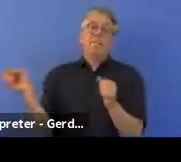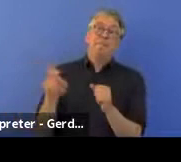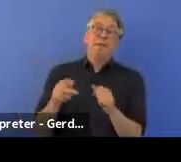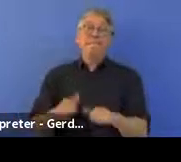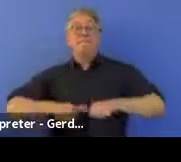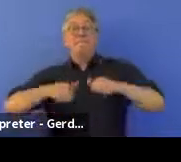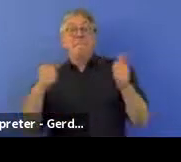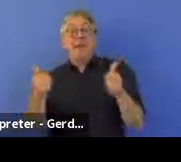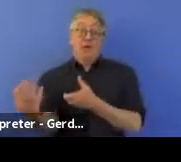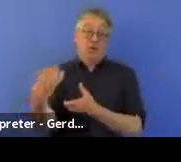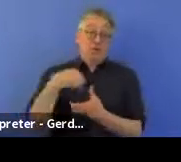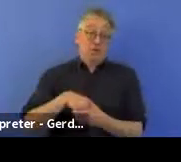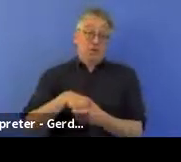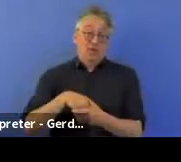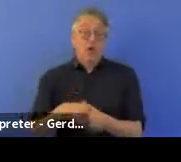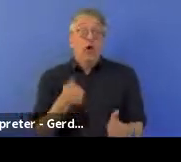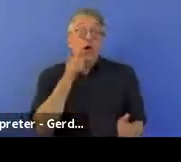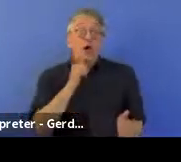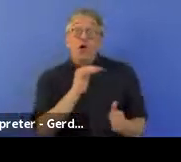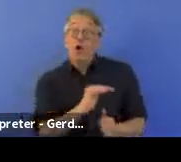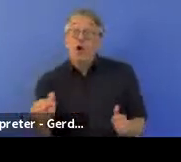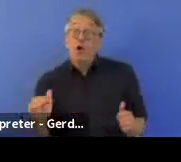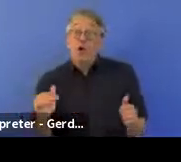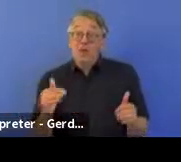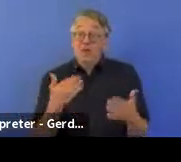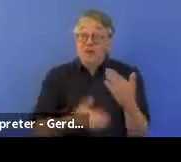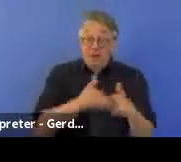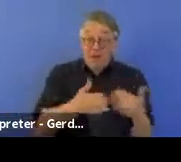Girls with disabilities have an equal right to education.